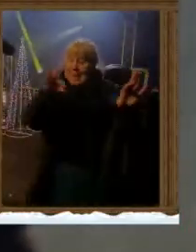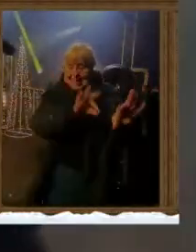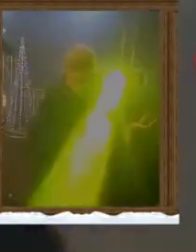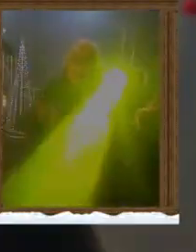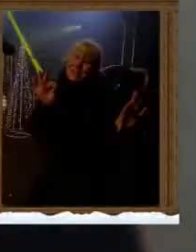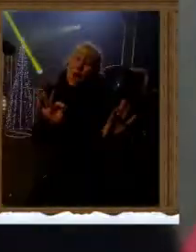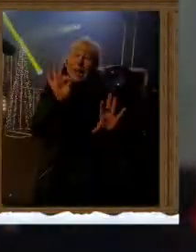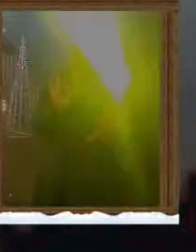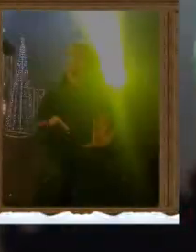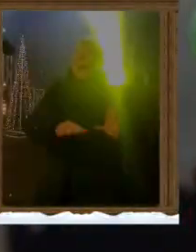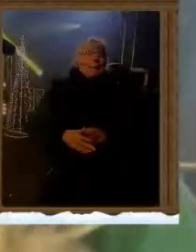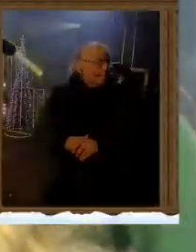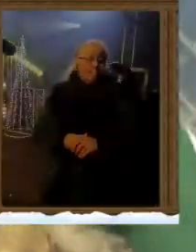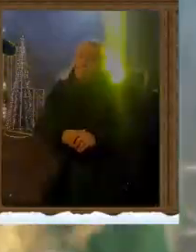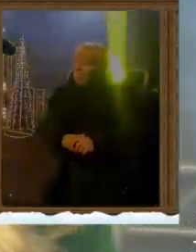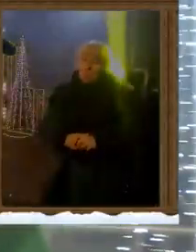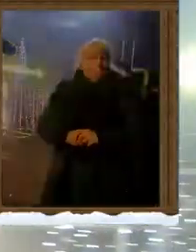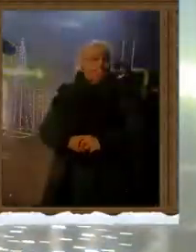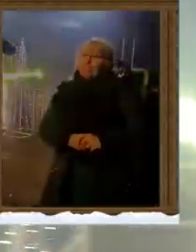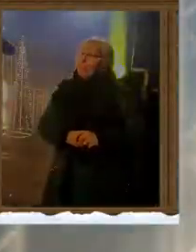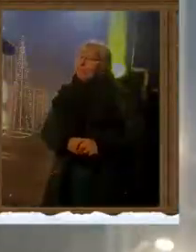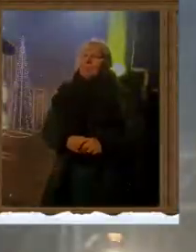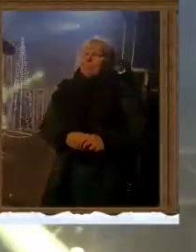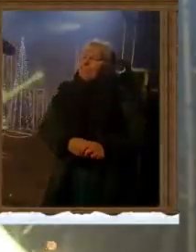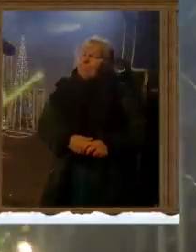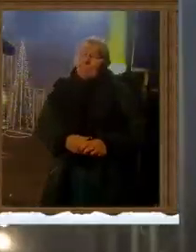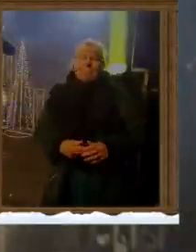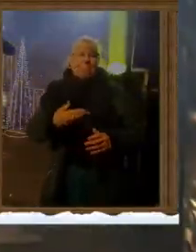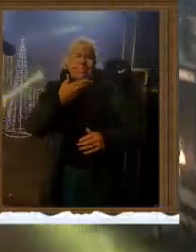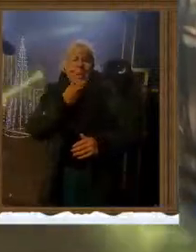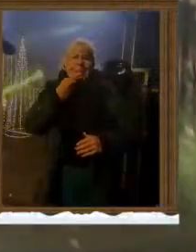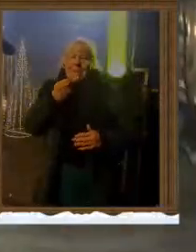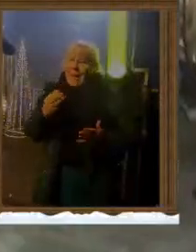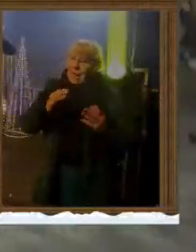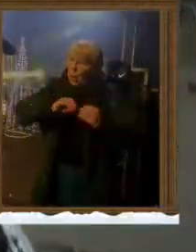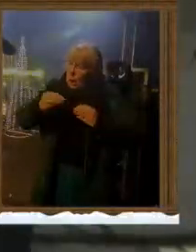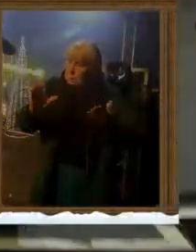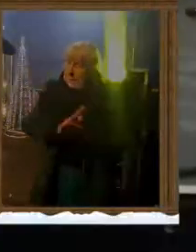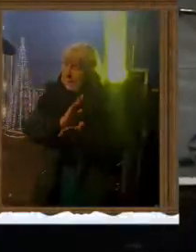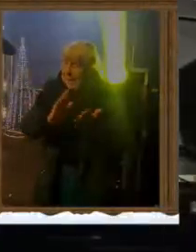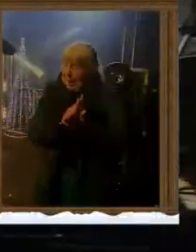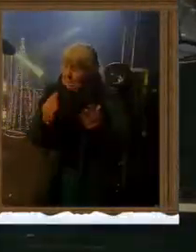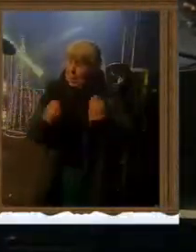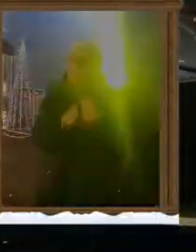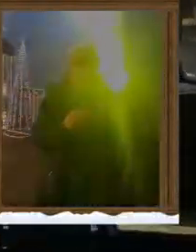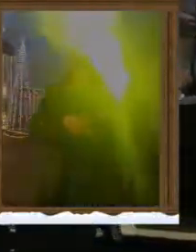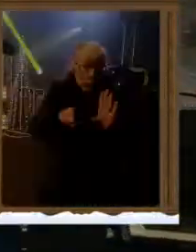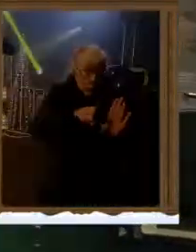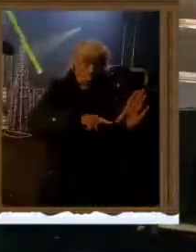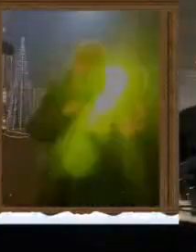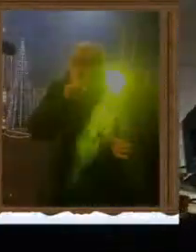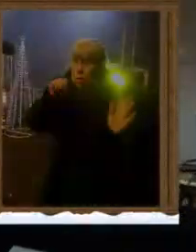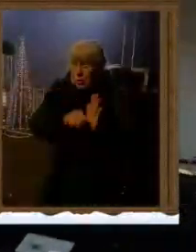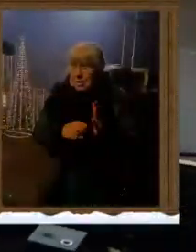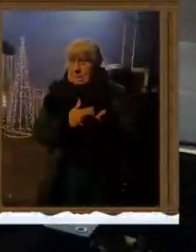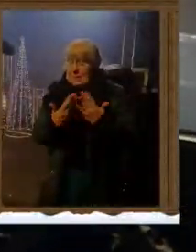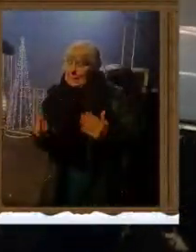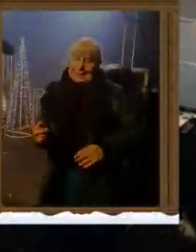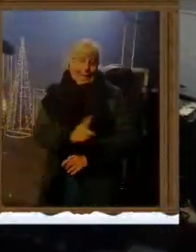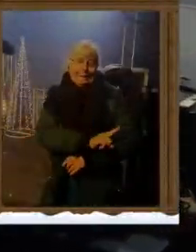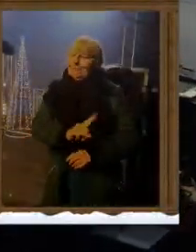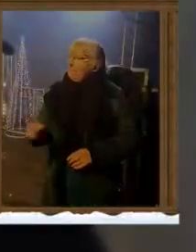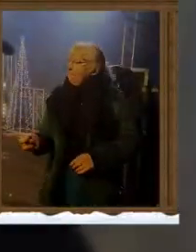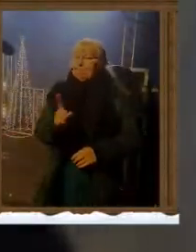On the fireplace, Santa Claus will make me happy with the toy on